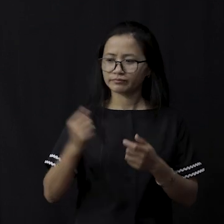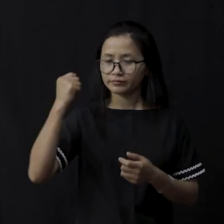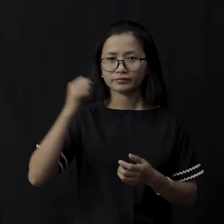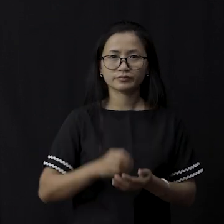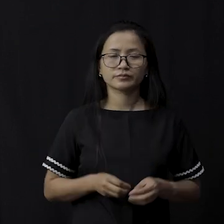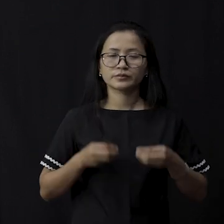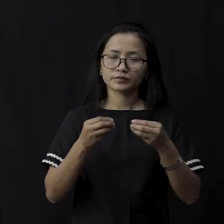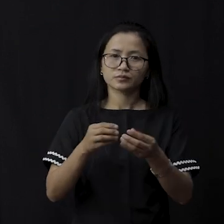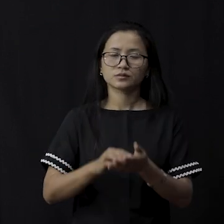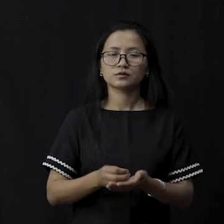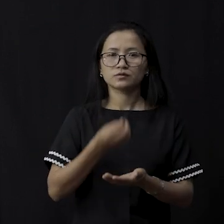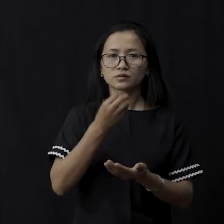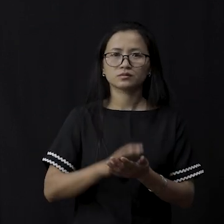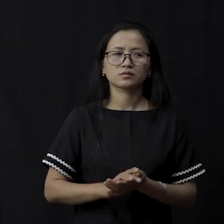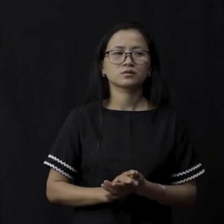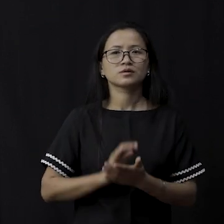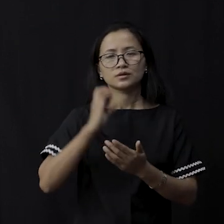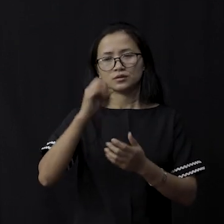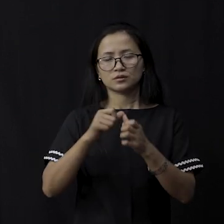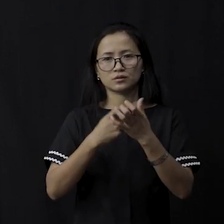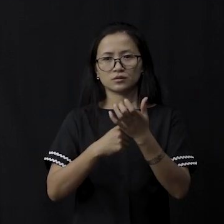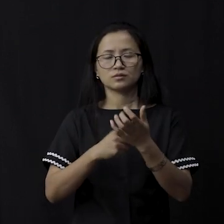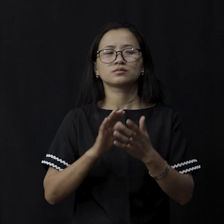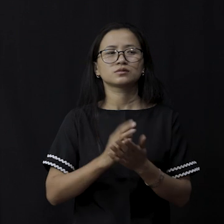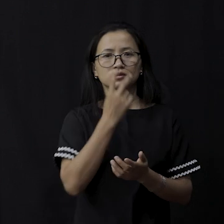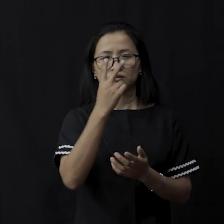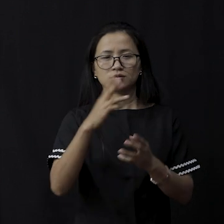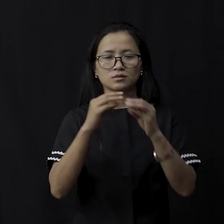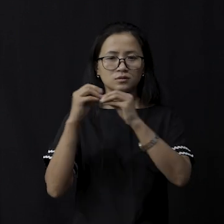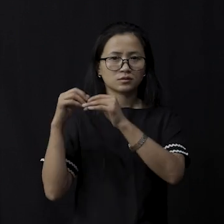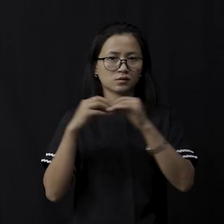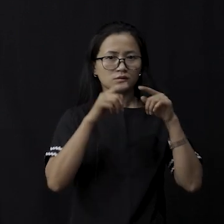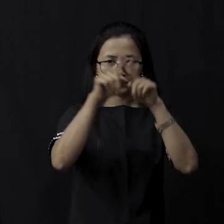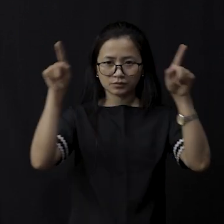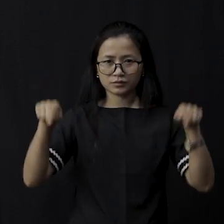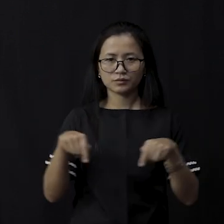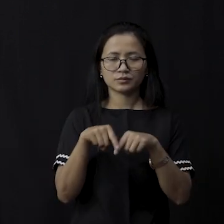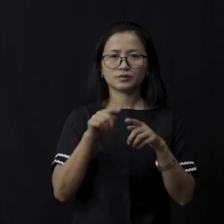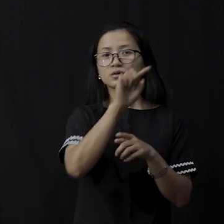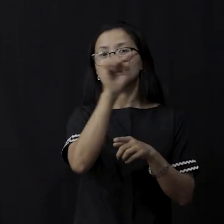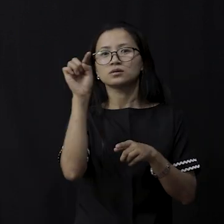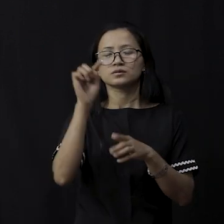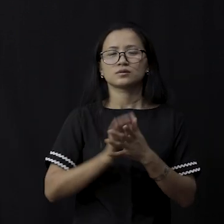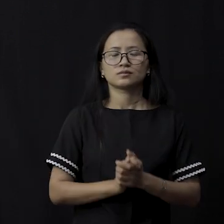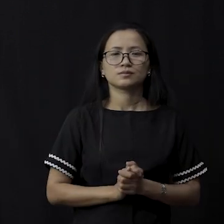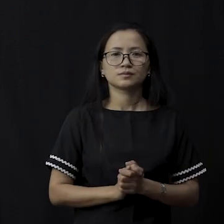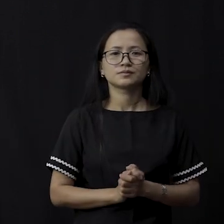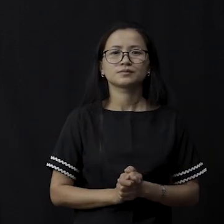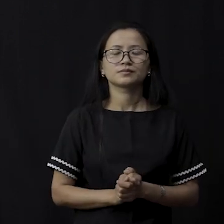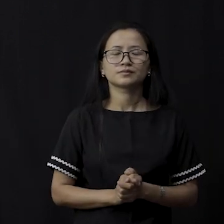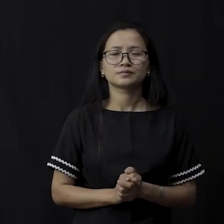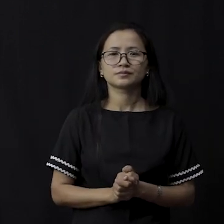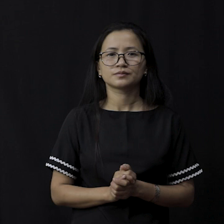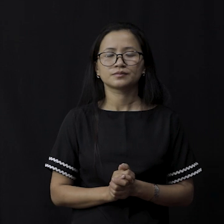children? Carbohydrates. That's right. Let us see the sources of carbohydrates, from where you will find the carbohydrates.